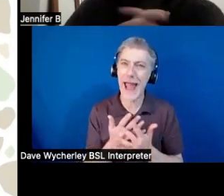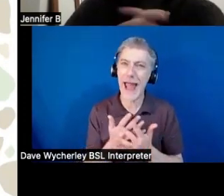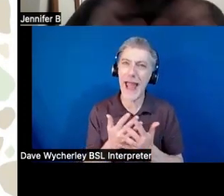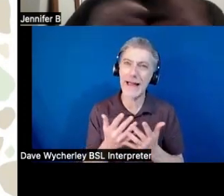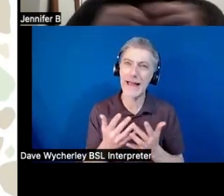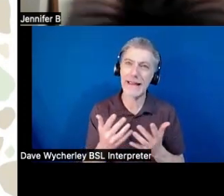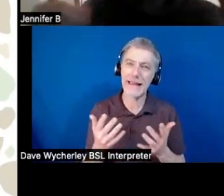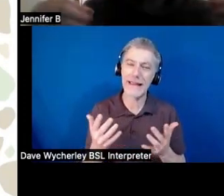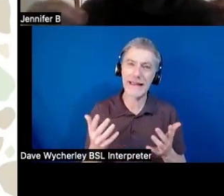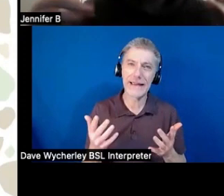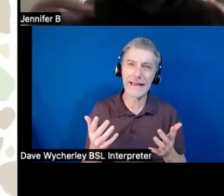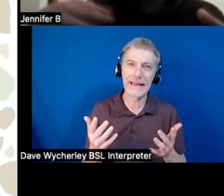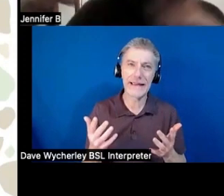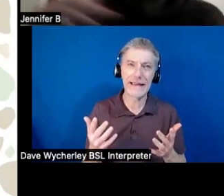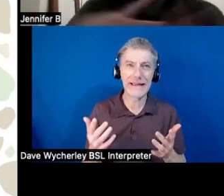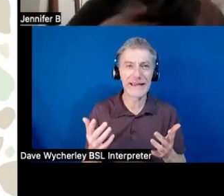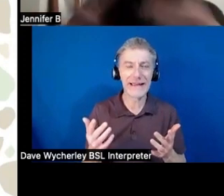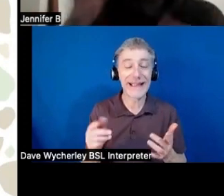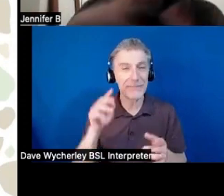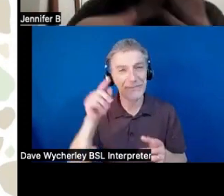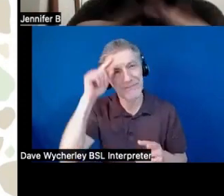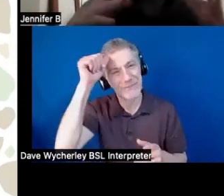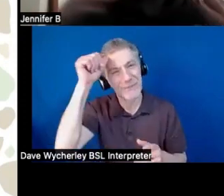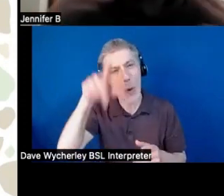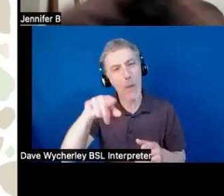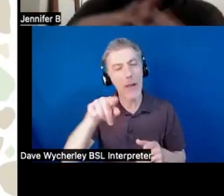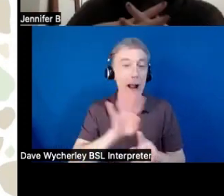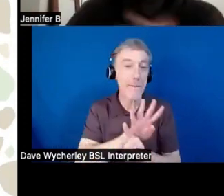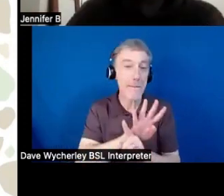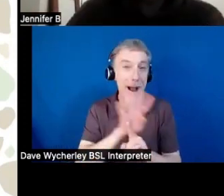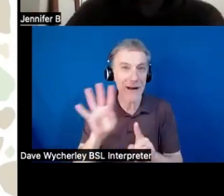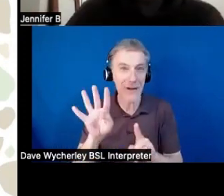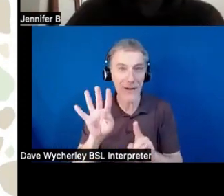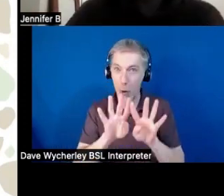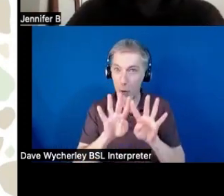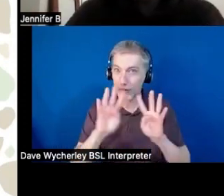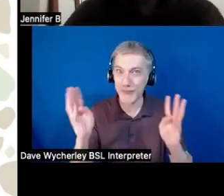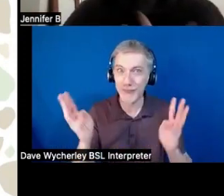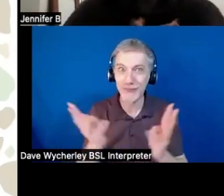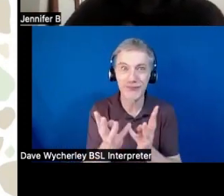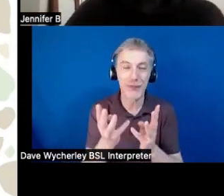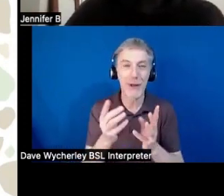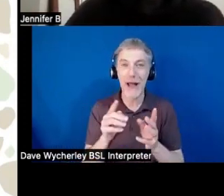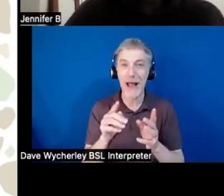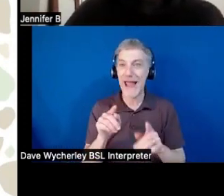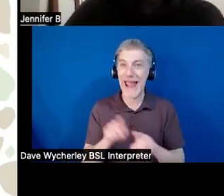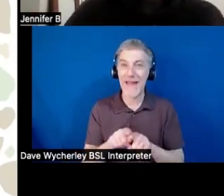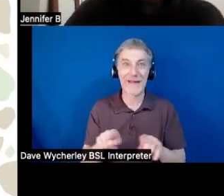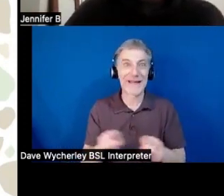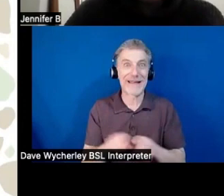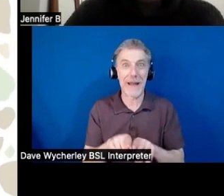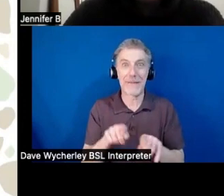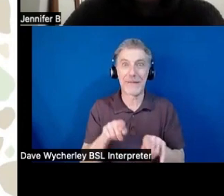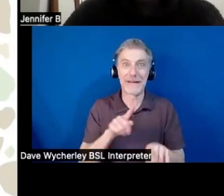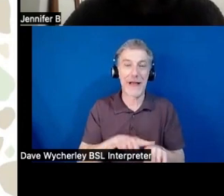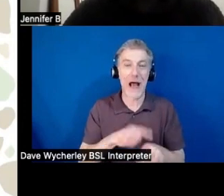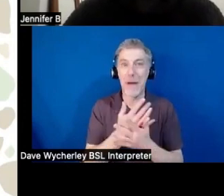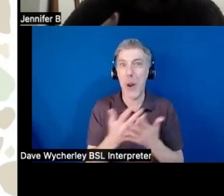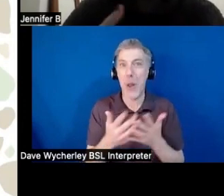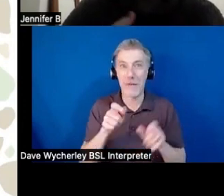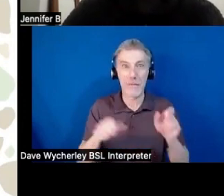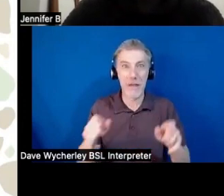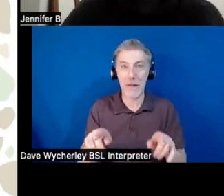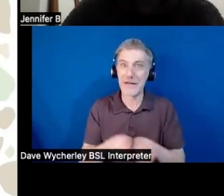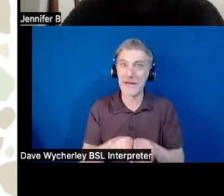of which there are multiple voices speaking at once and speaking on the same ideas can act as sites of solidarity,